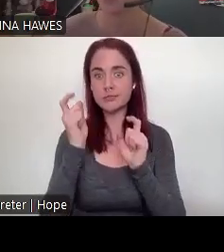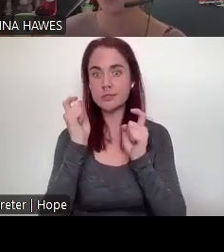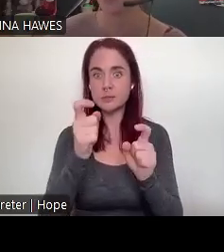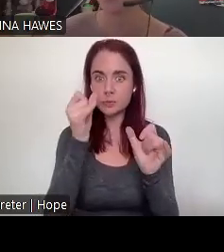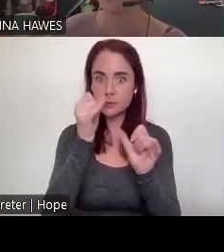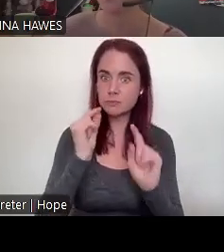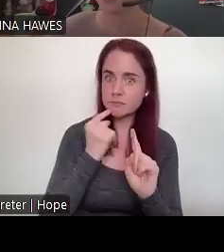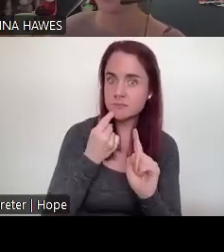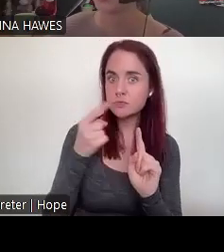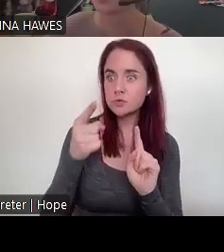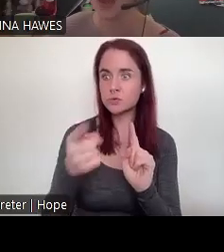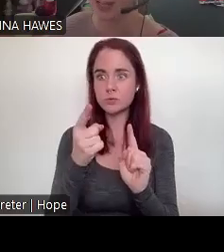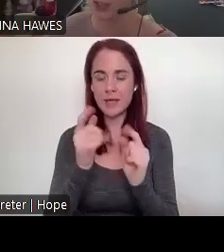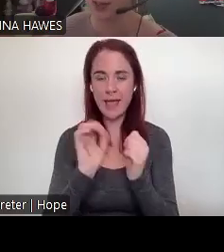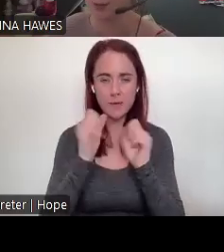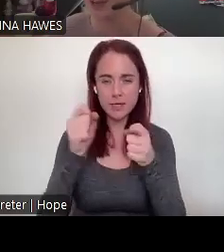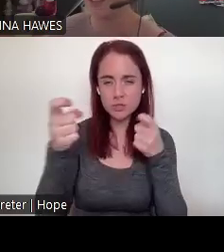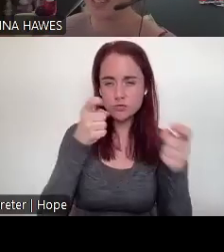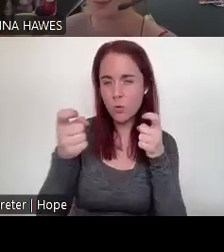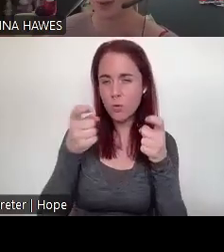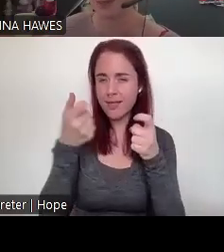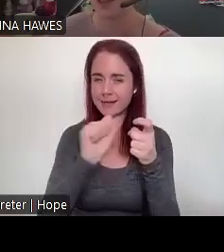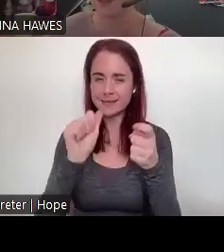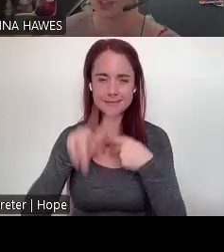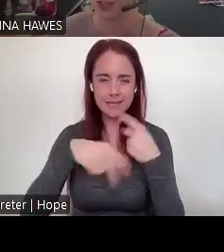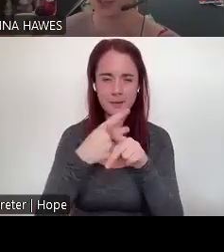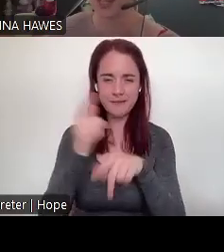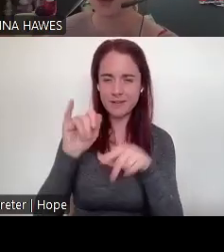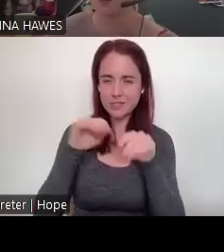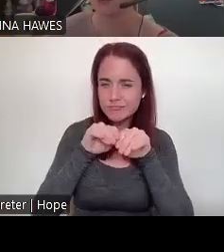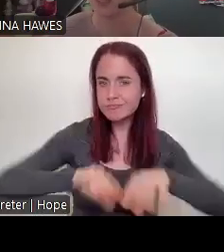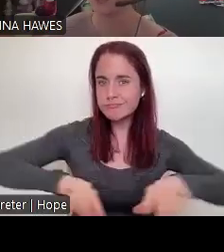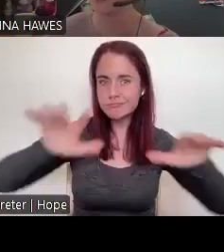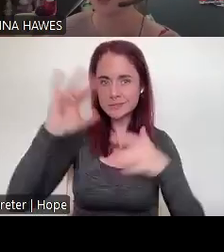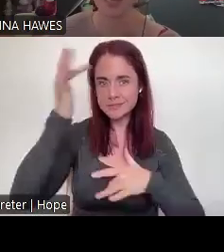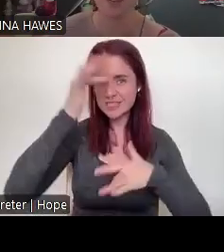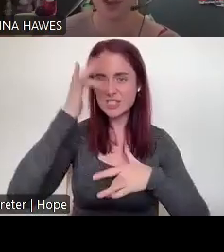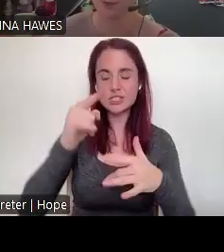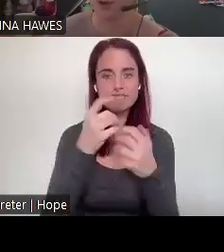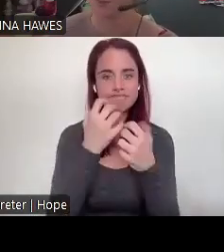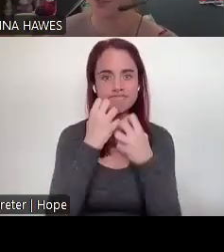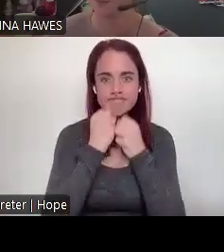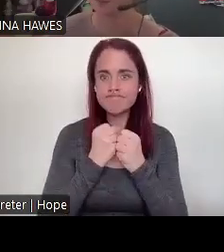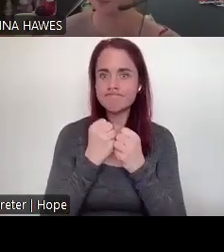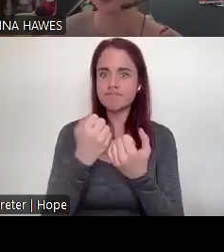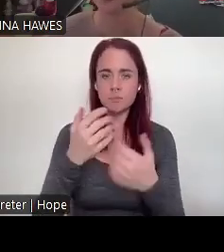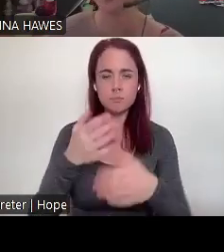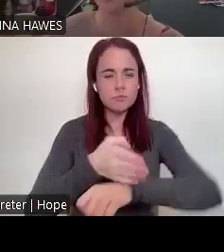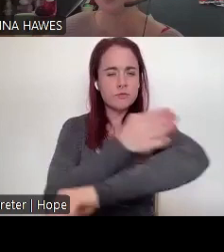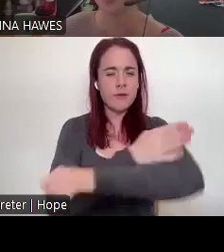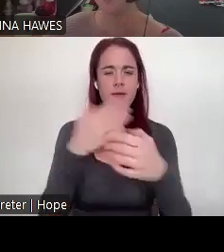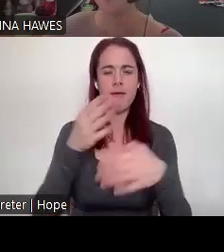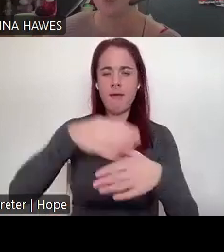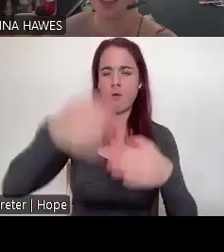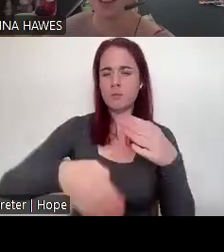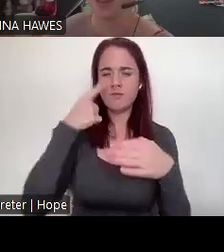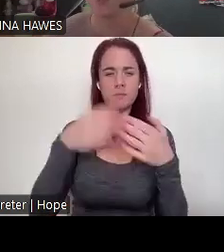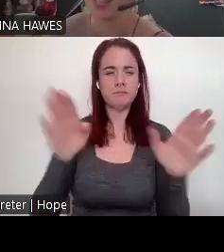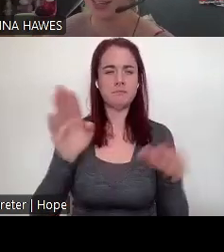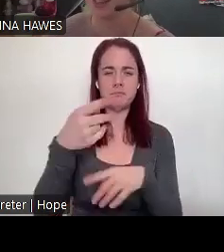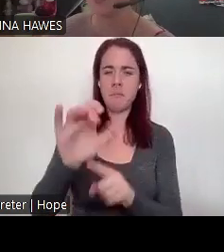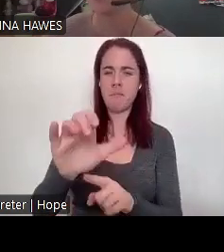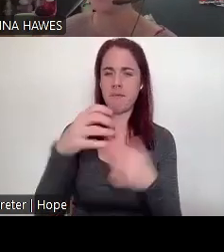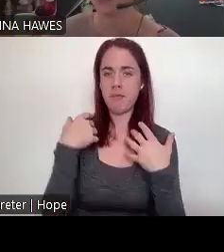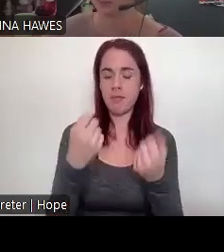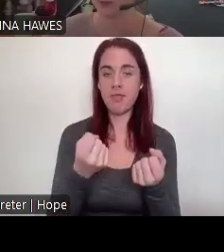infectious diseases. She is passionate about advancing public health initiatives and improving community health outcomes. We then